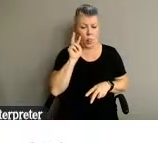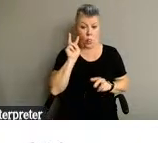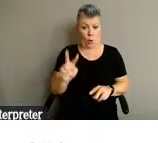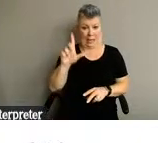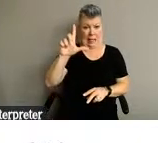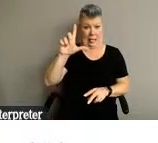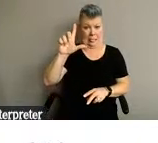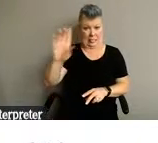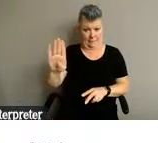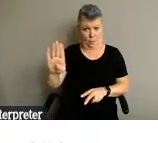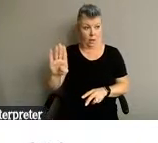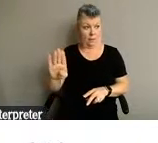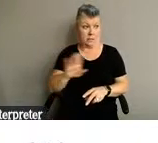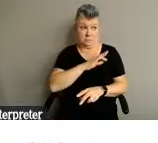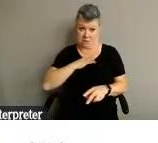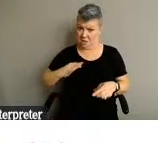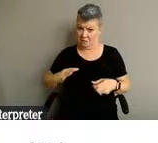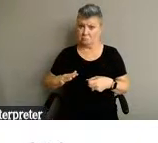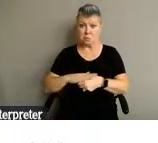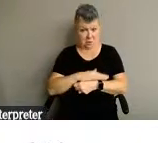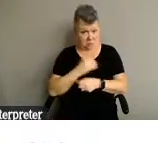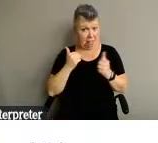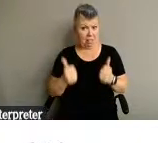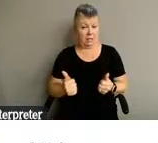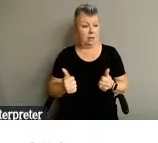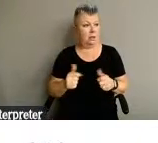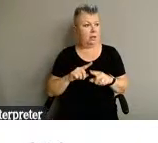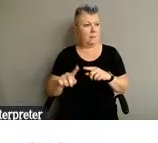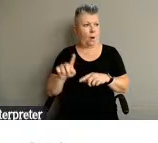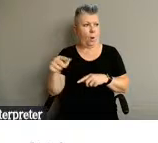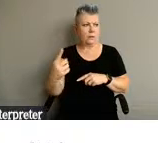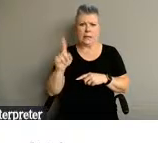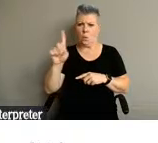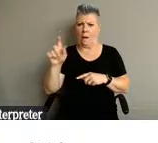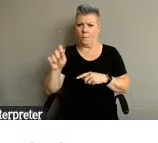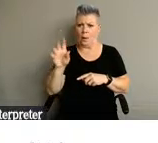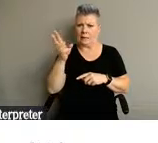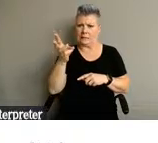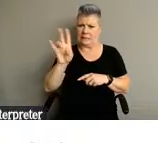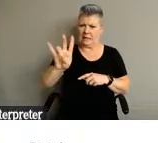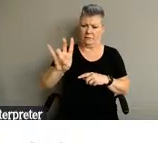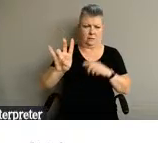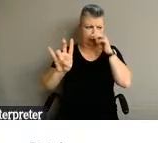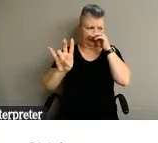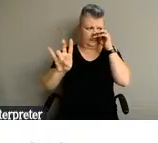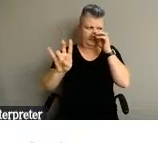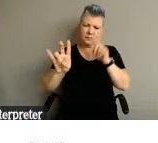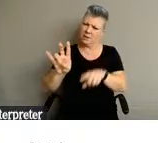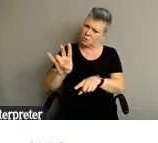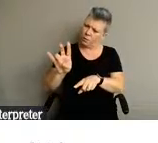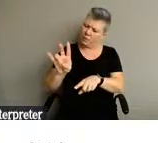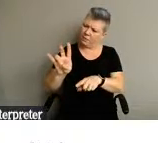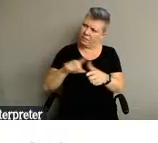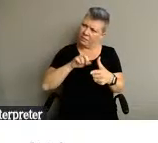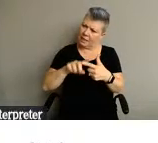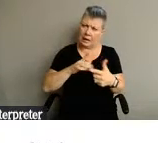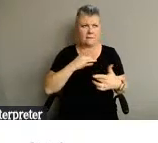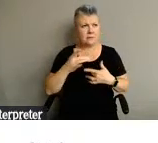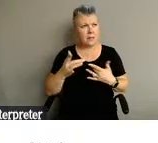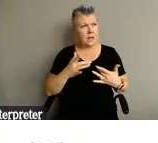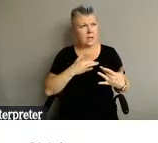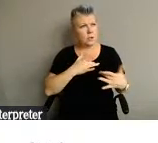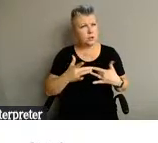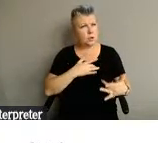been staffed pretty well, but yet they're only at 1.67. And so I get concerned about, is it